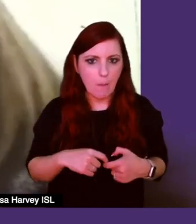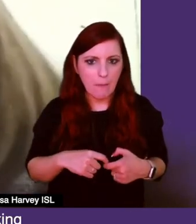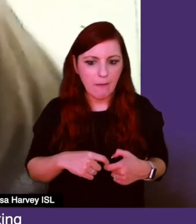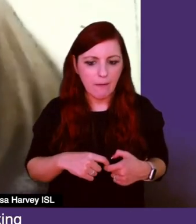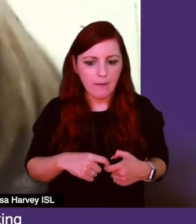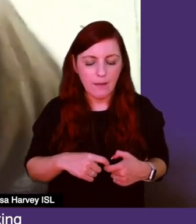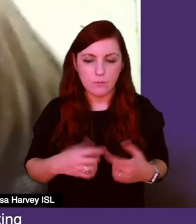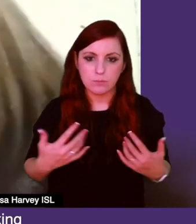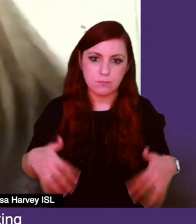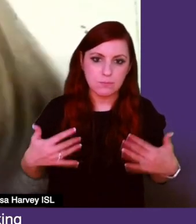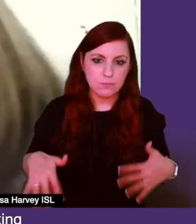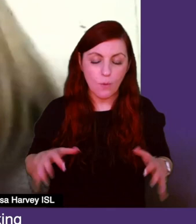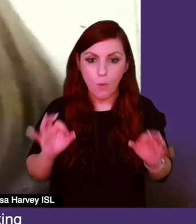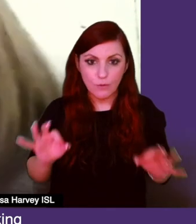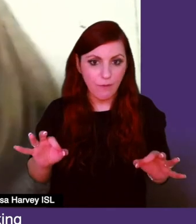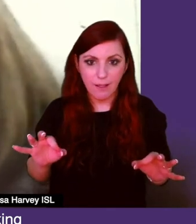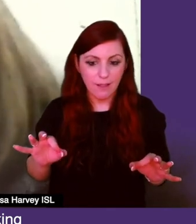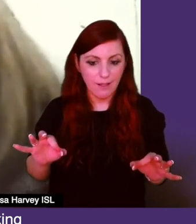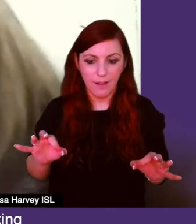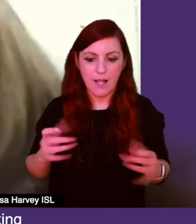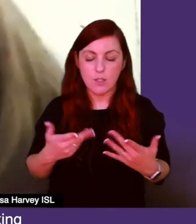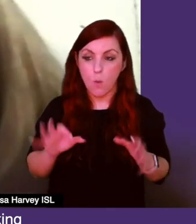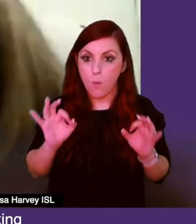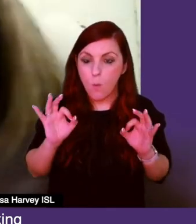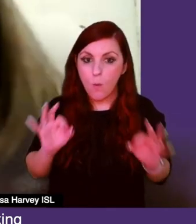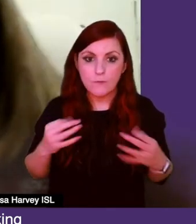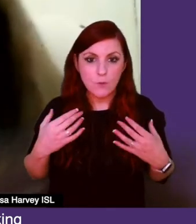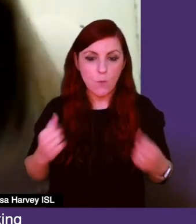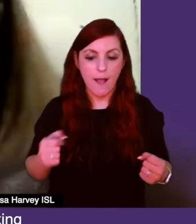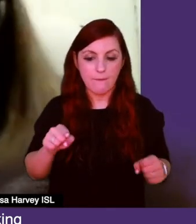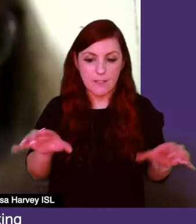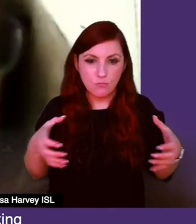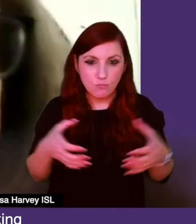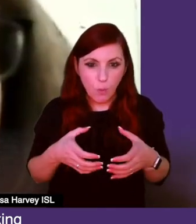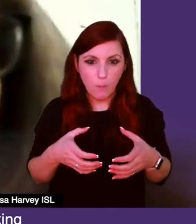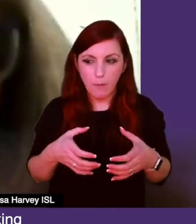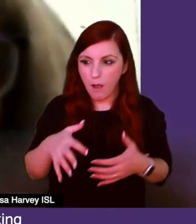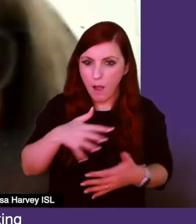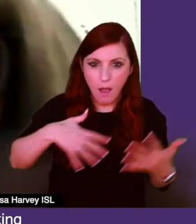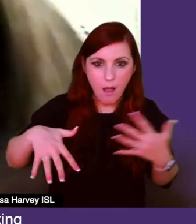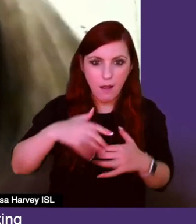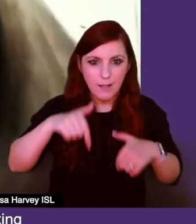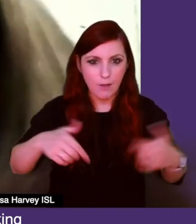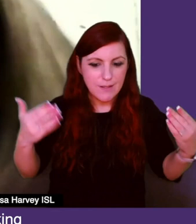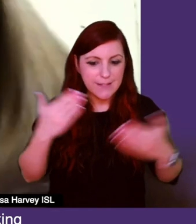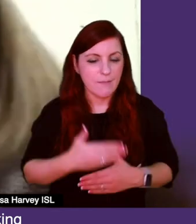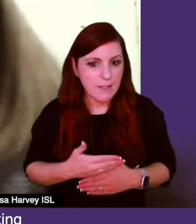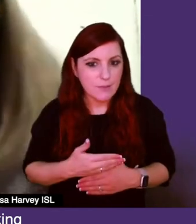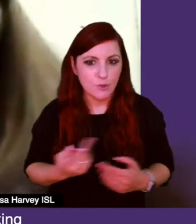came. It's just so wonderful. And it's so wonderful to have this group, all of us here